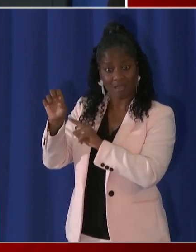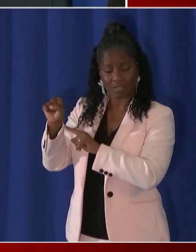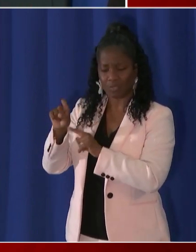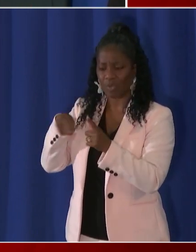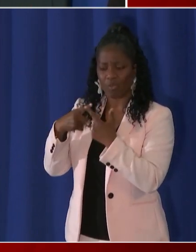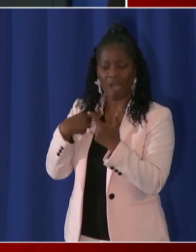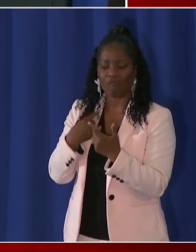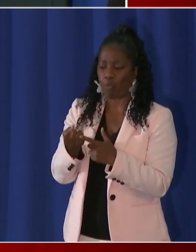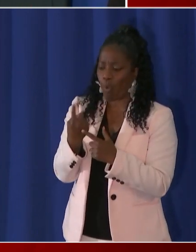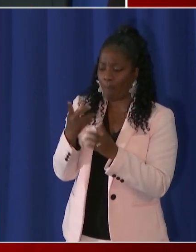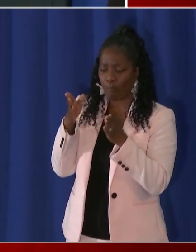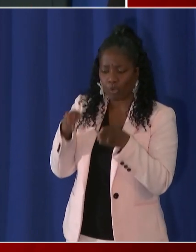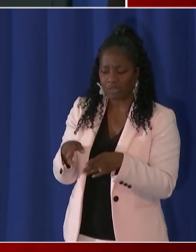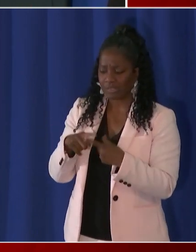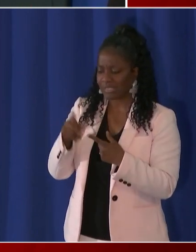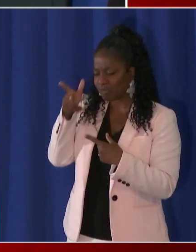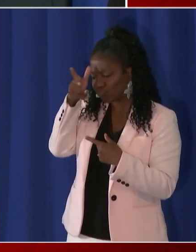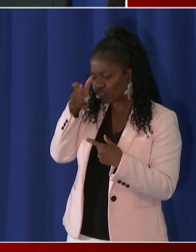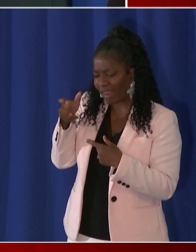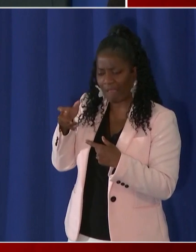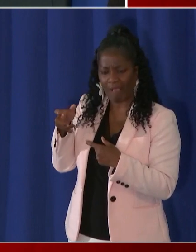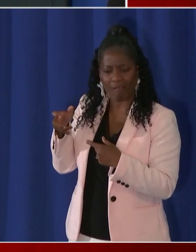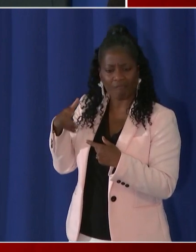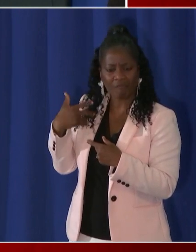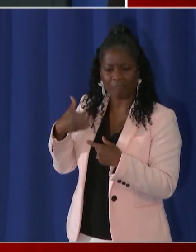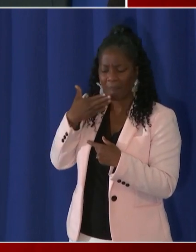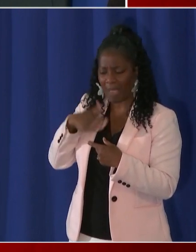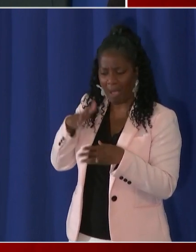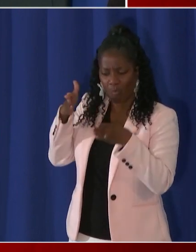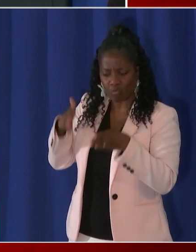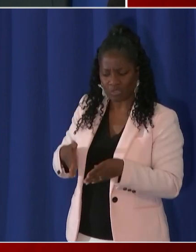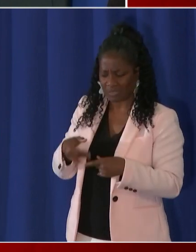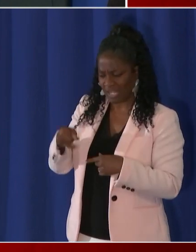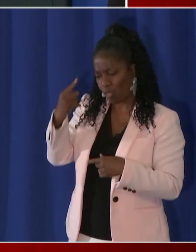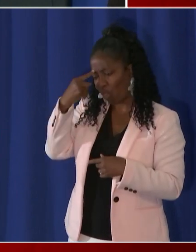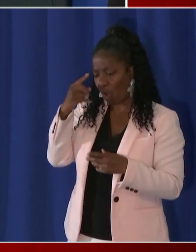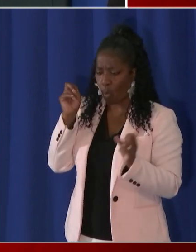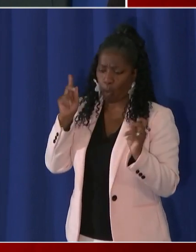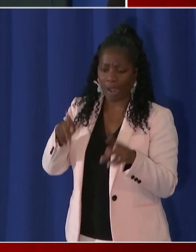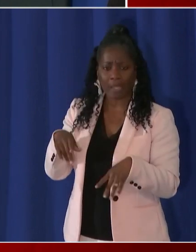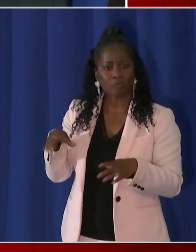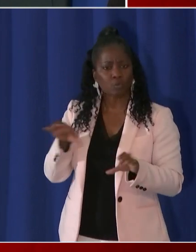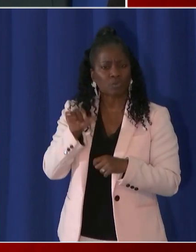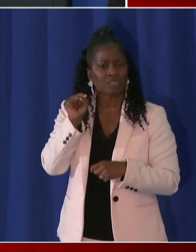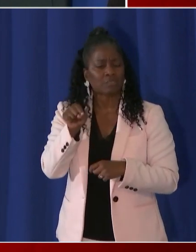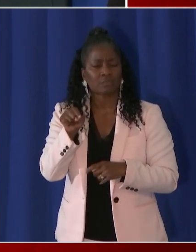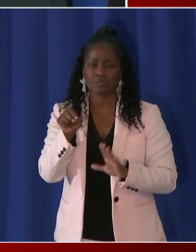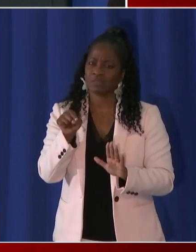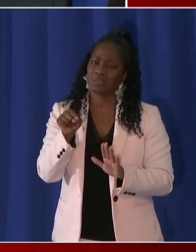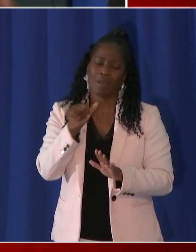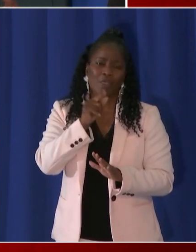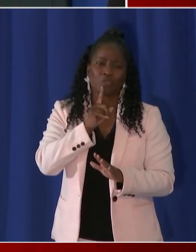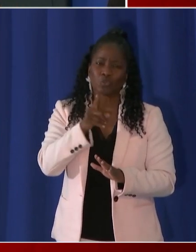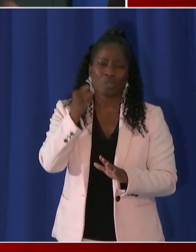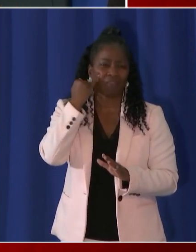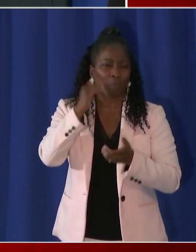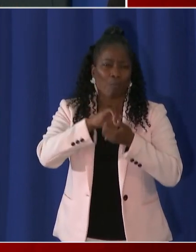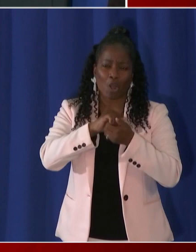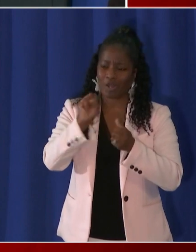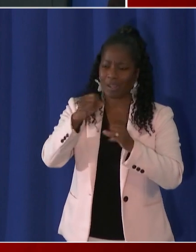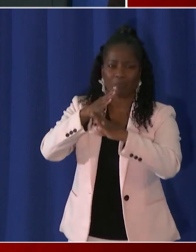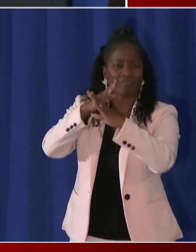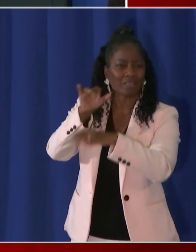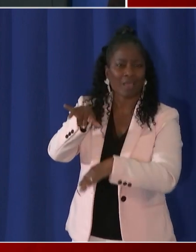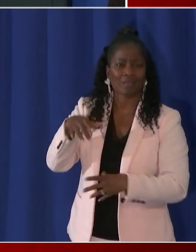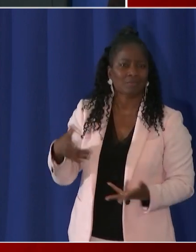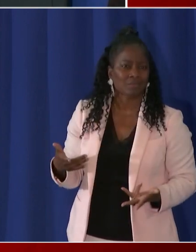type scenario, a depraved individual in this case that thought it was okay to do this, I don't know of a partnership that would prevent